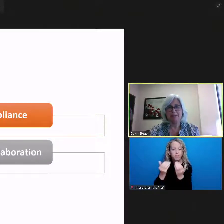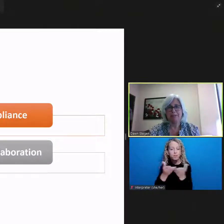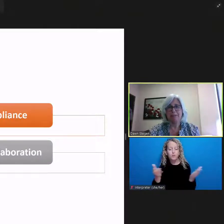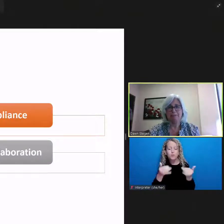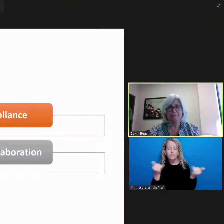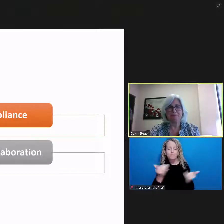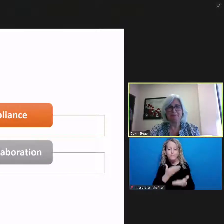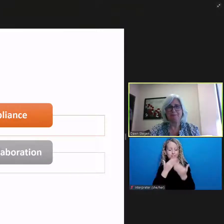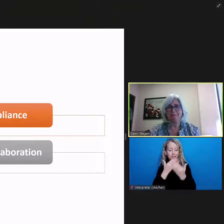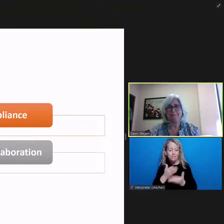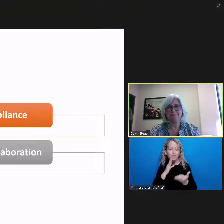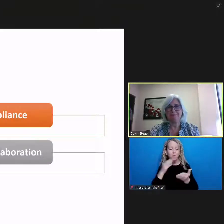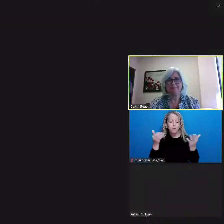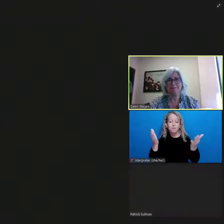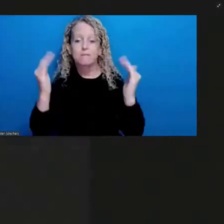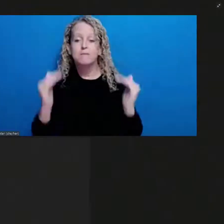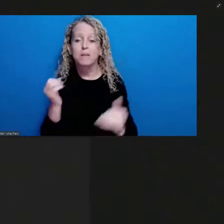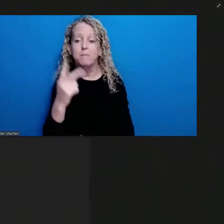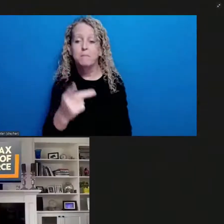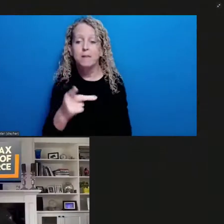back to Patrick.